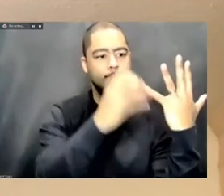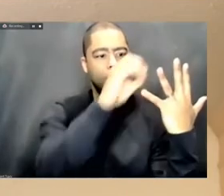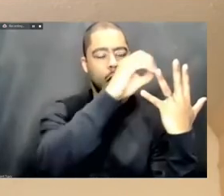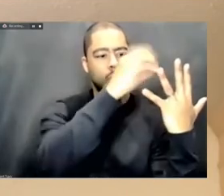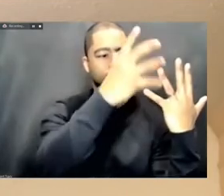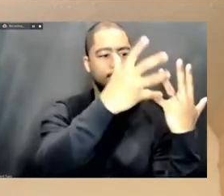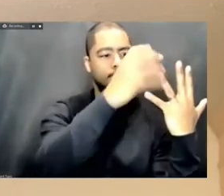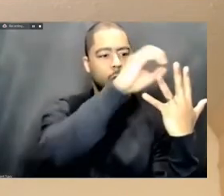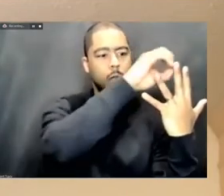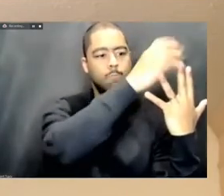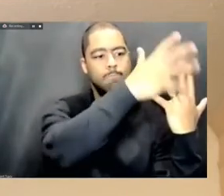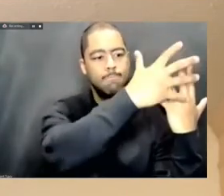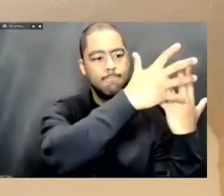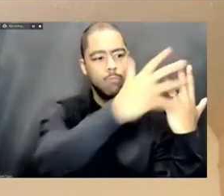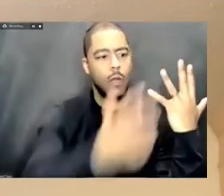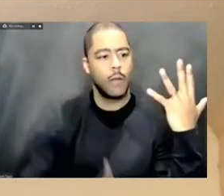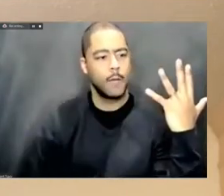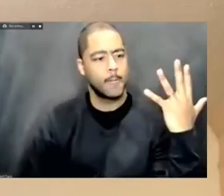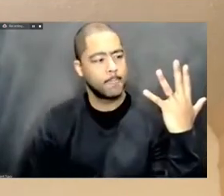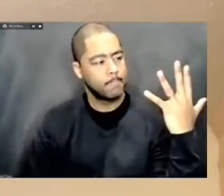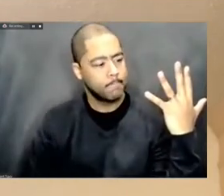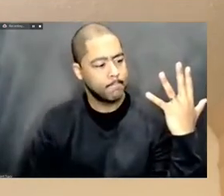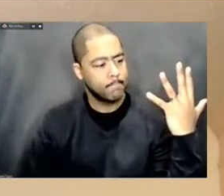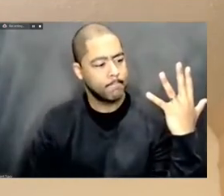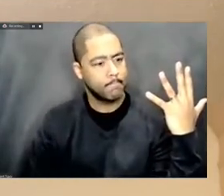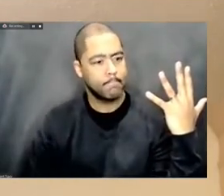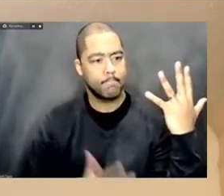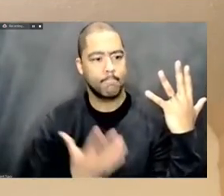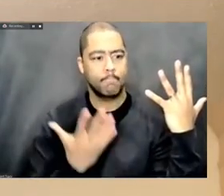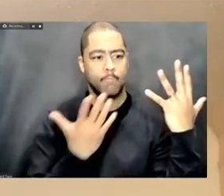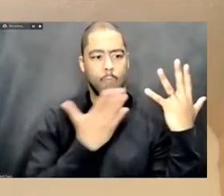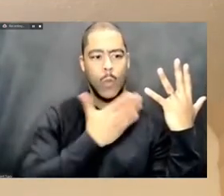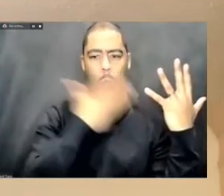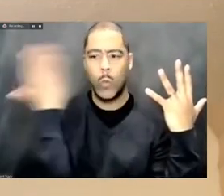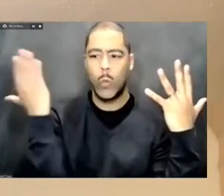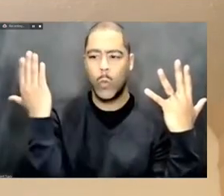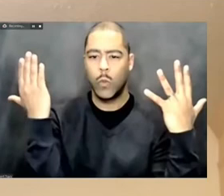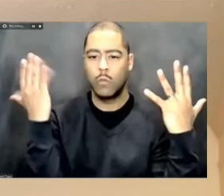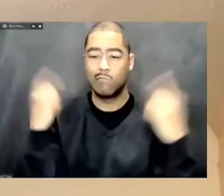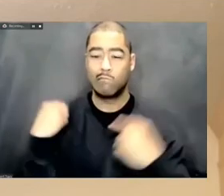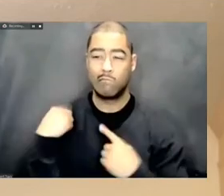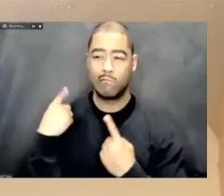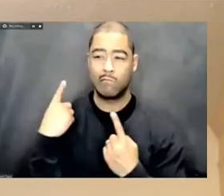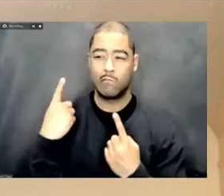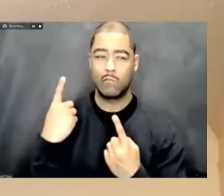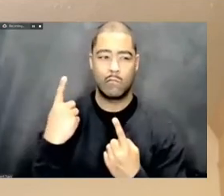6 years now, my mother gone to earth. This dew,